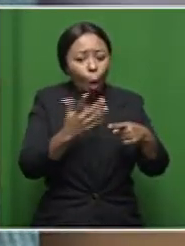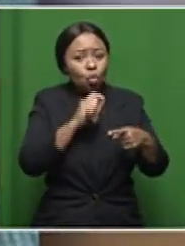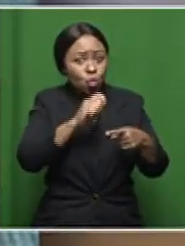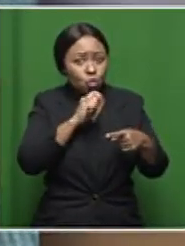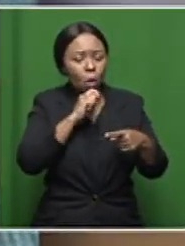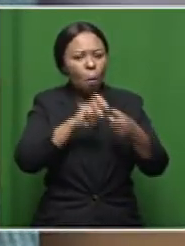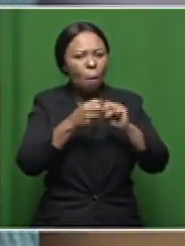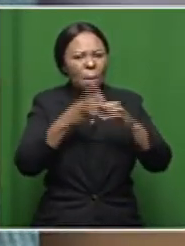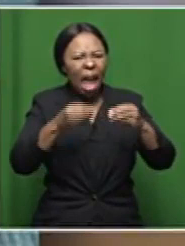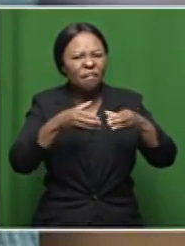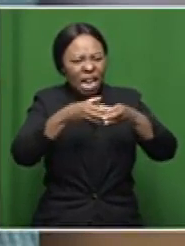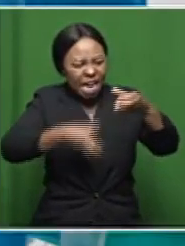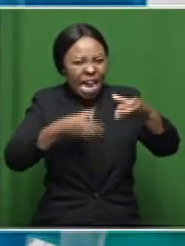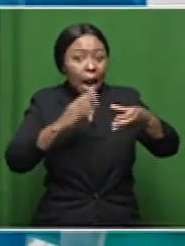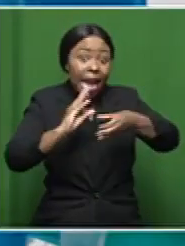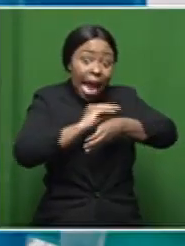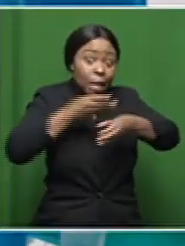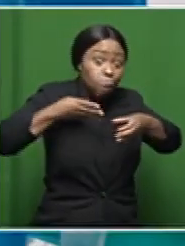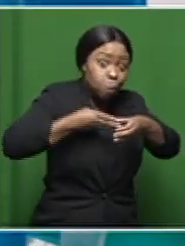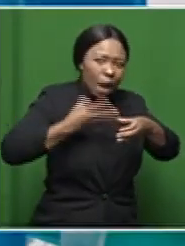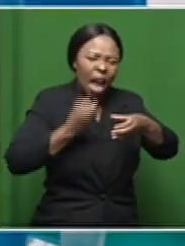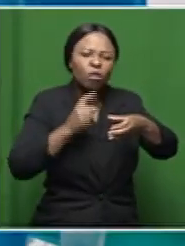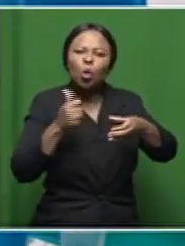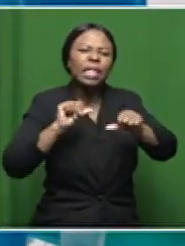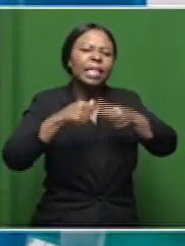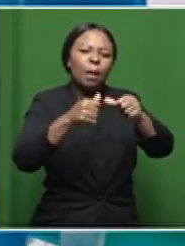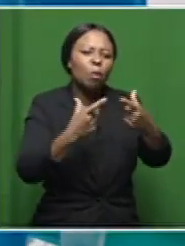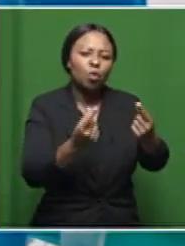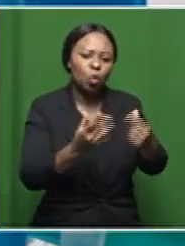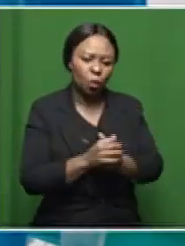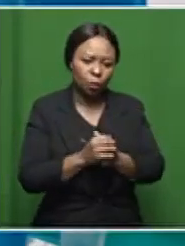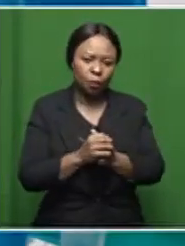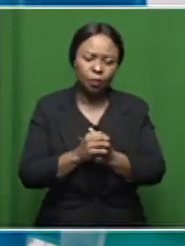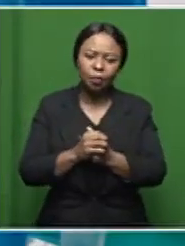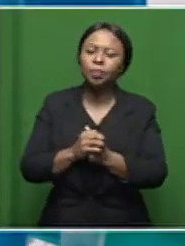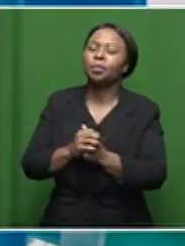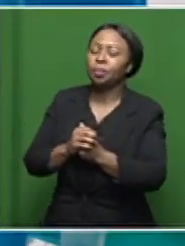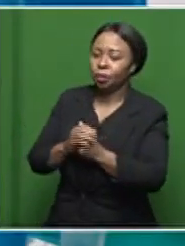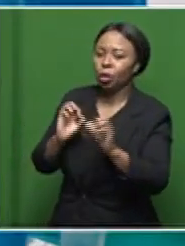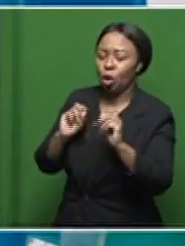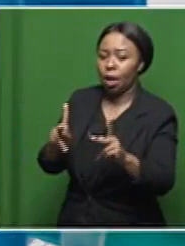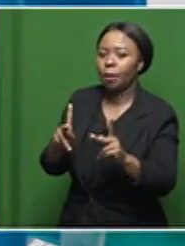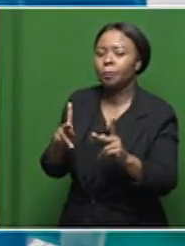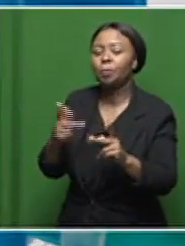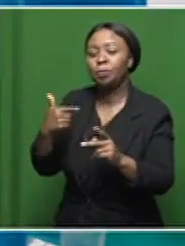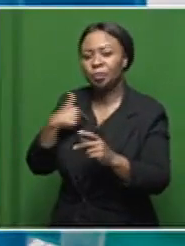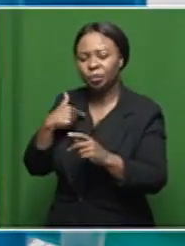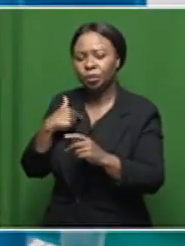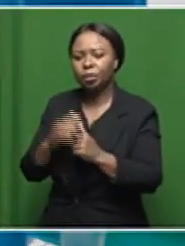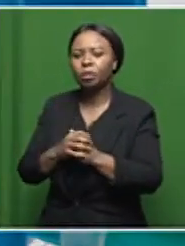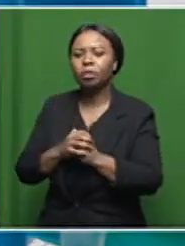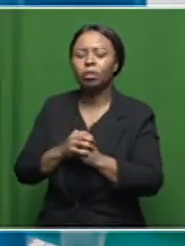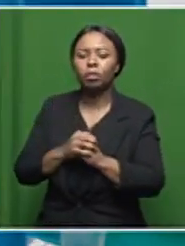on the cervix. There's a cancer there. What are the steps that follow that? Okay. So the way in which you would